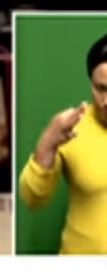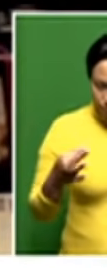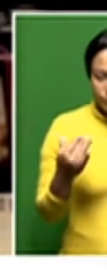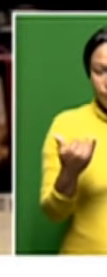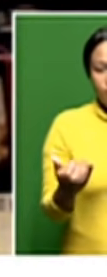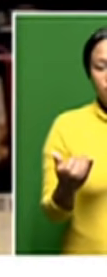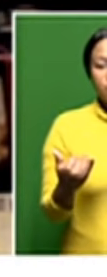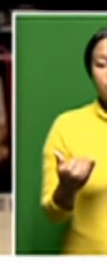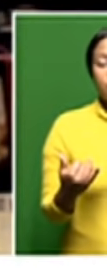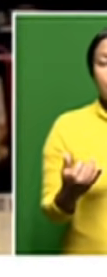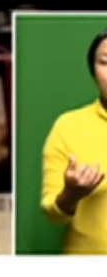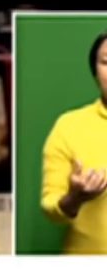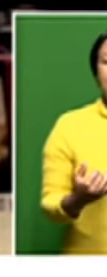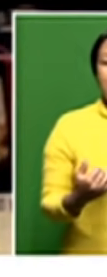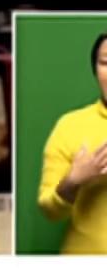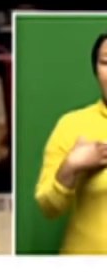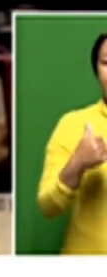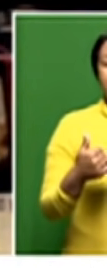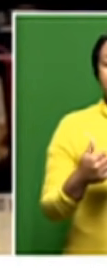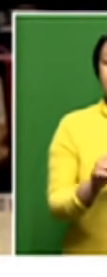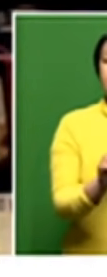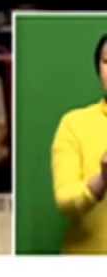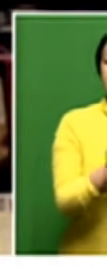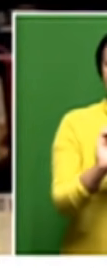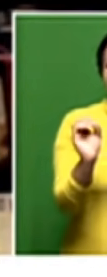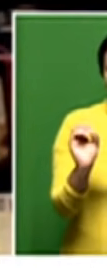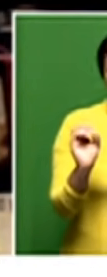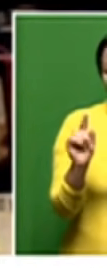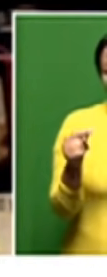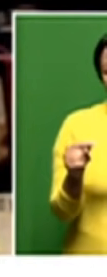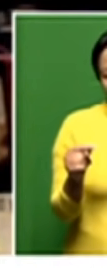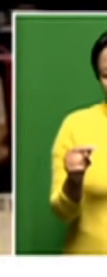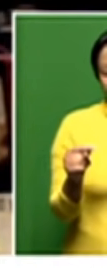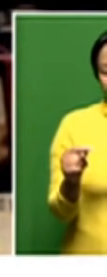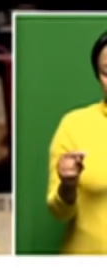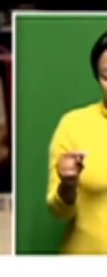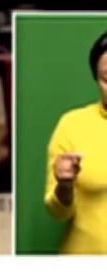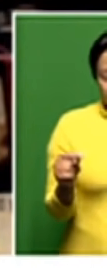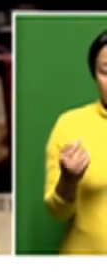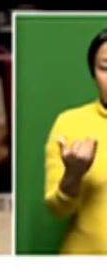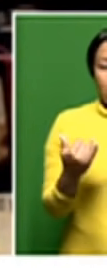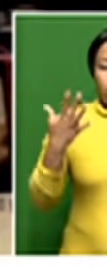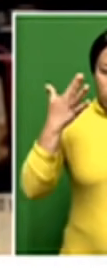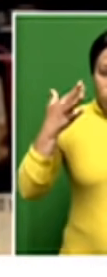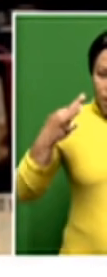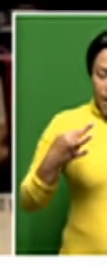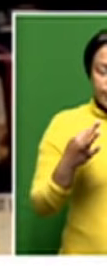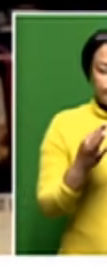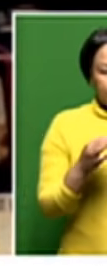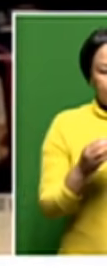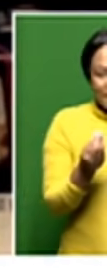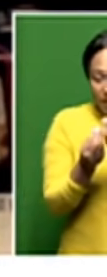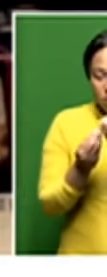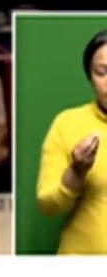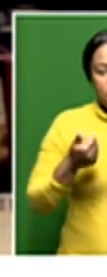to say there is zero health impact. And so for that reason, we have took the decision to recall the